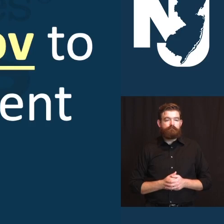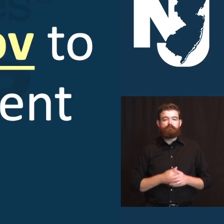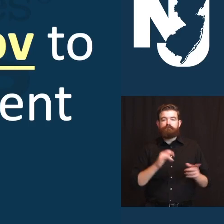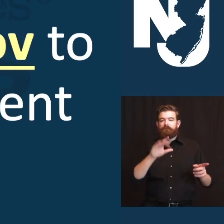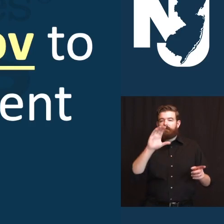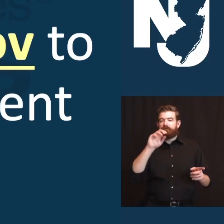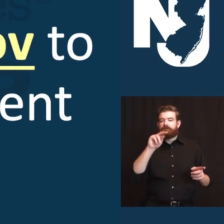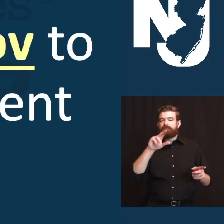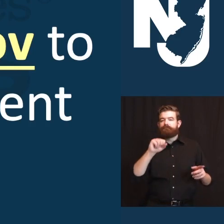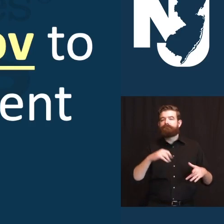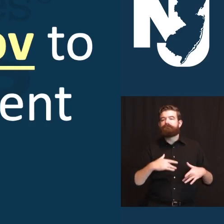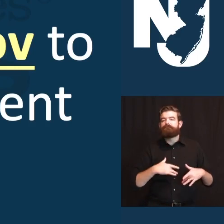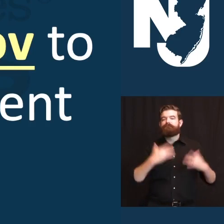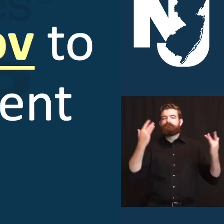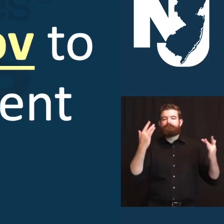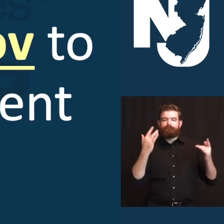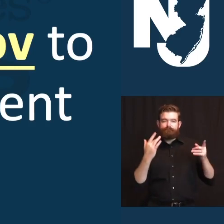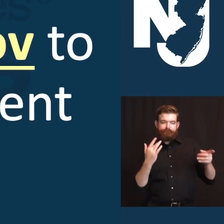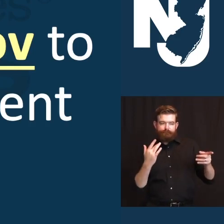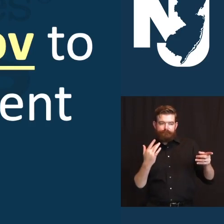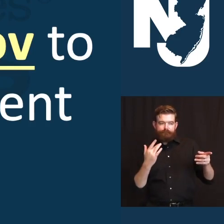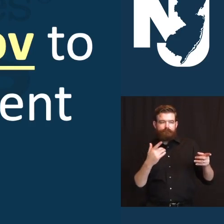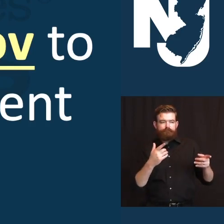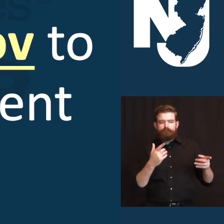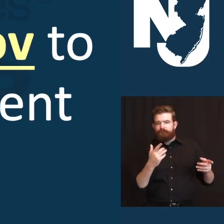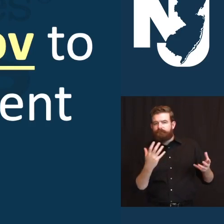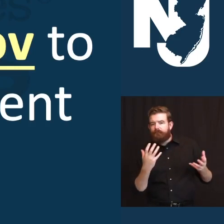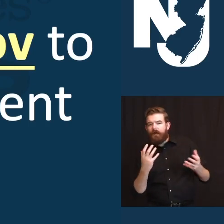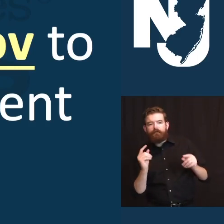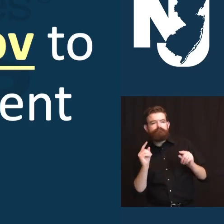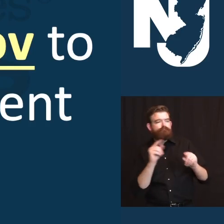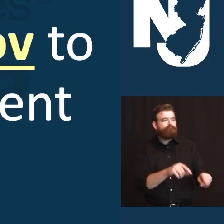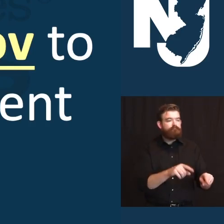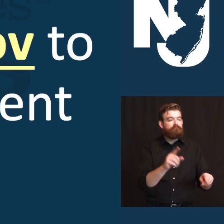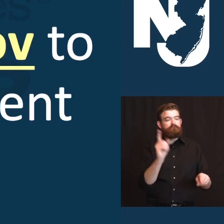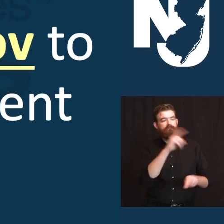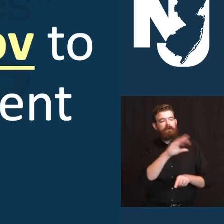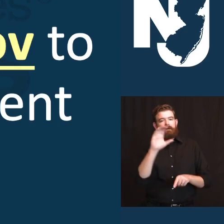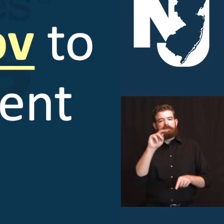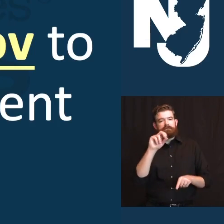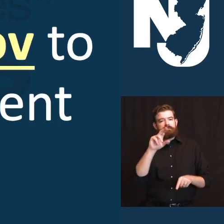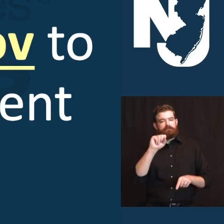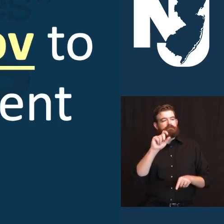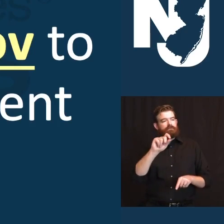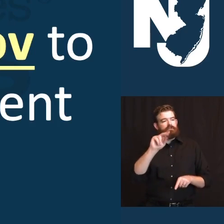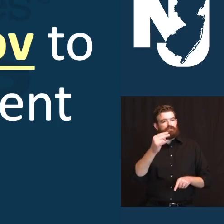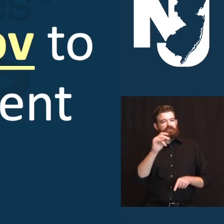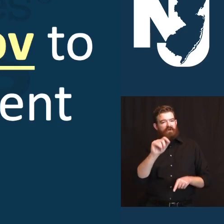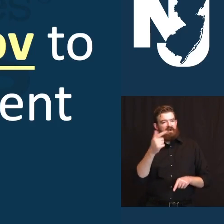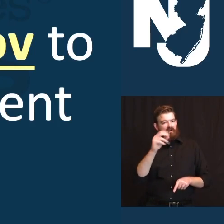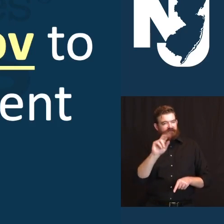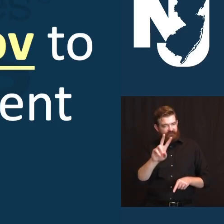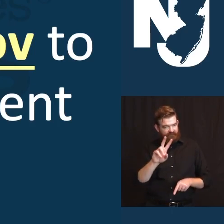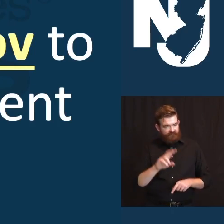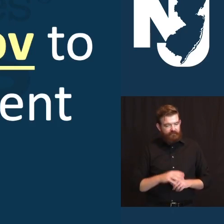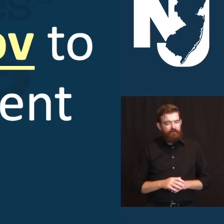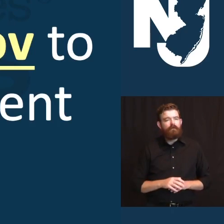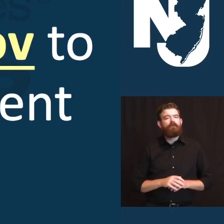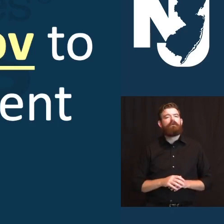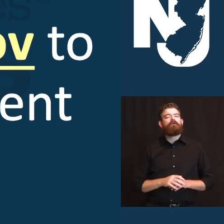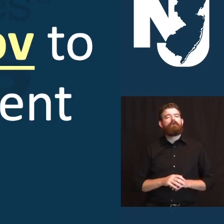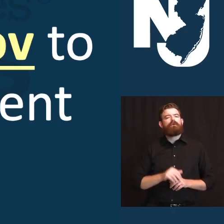census.nj.gov. I was out with Plainfield on the texting yesterday with Plainfield Mayor Adrian Mapp. They had held a census party in